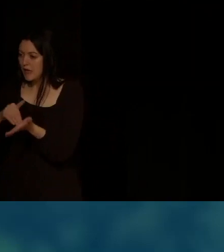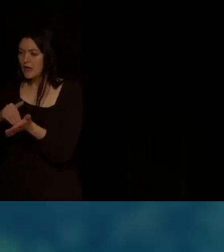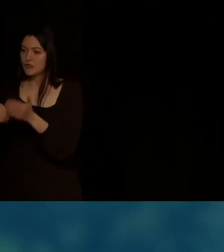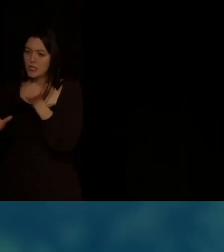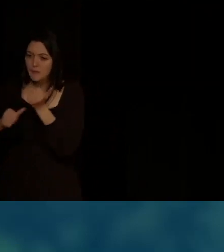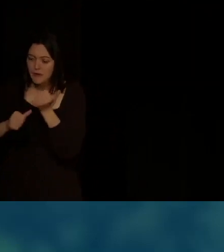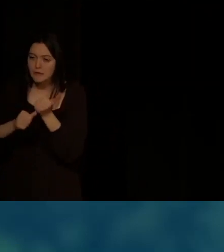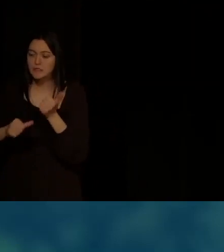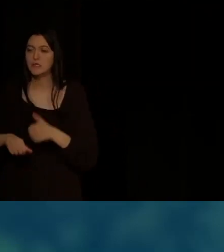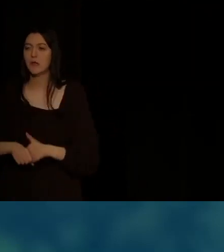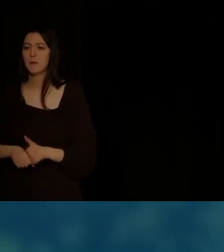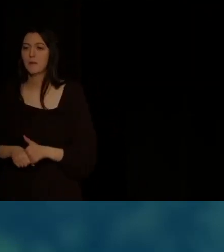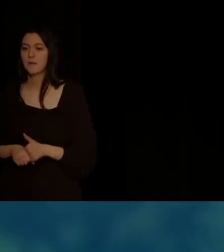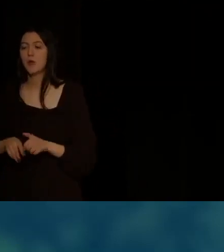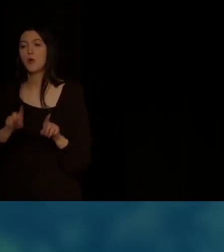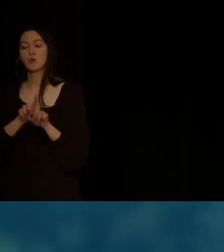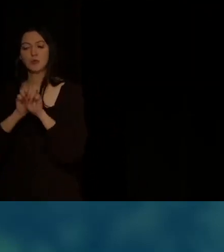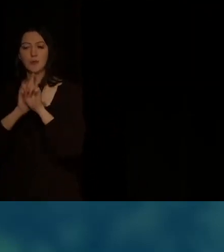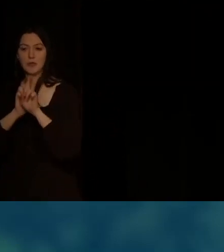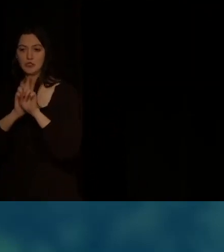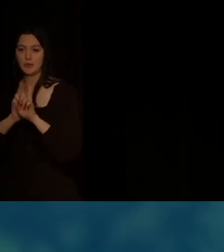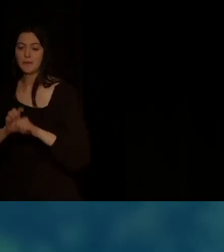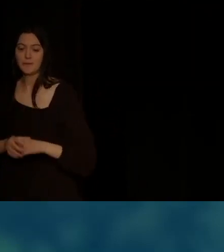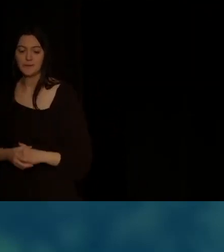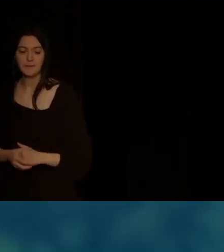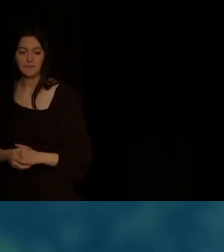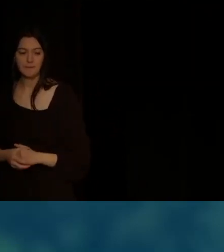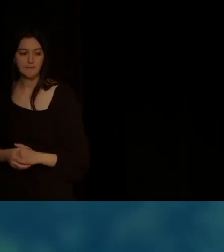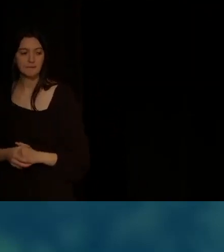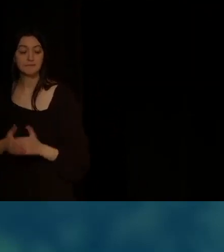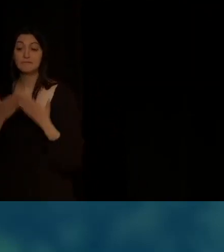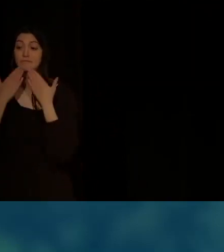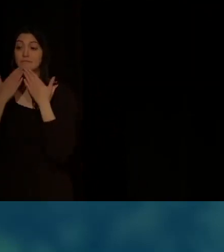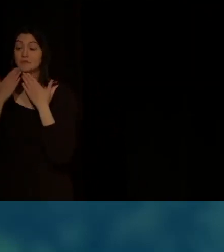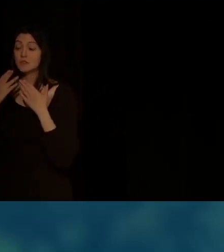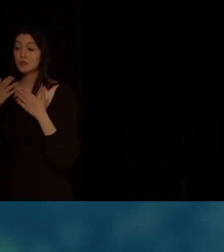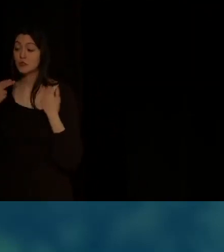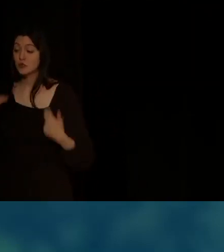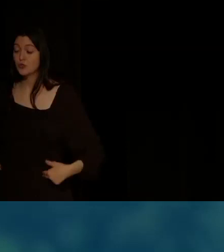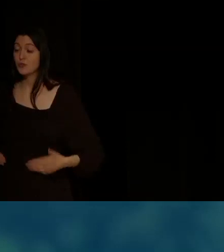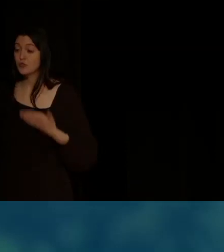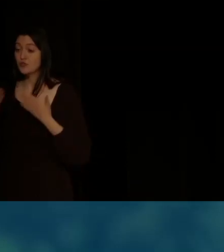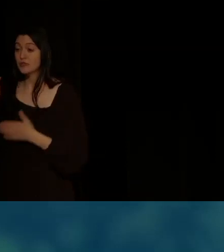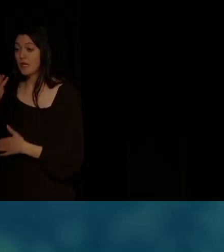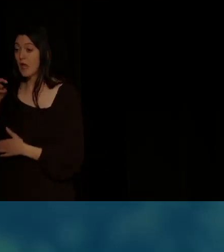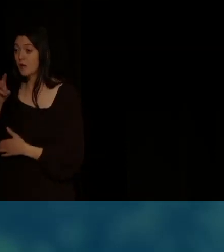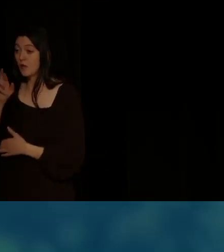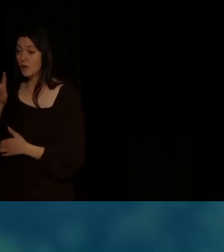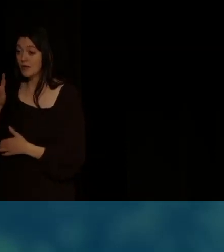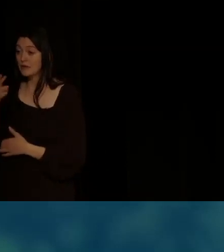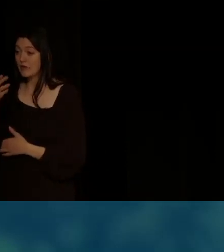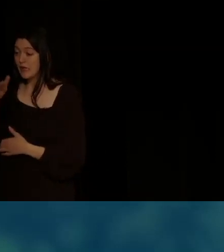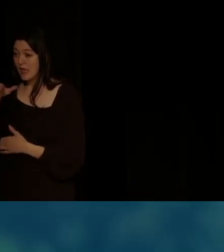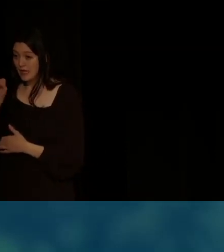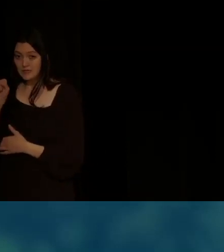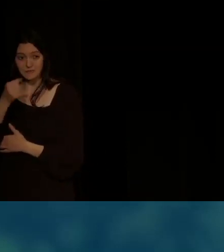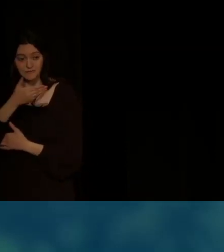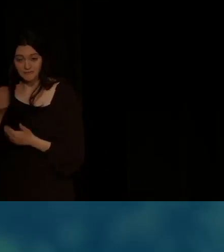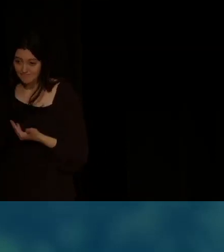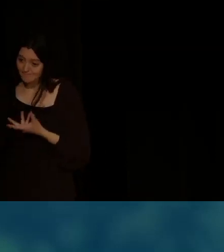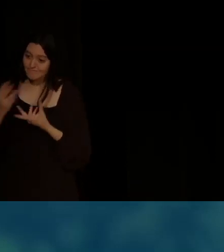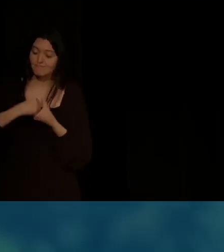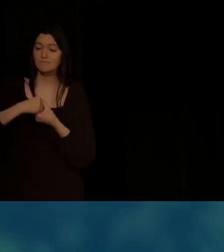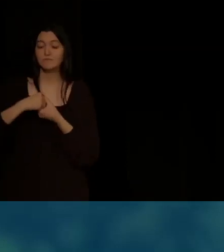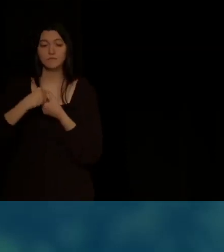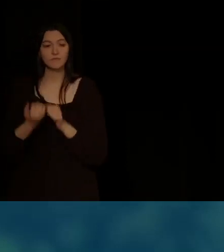apprenticeships, and mentorships. Thanks to Human Services Director Howard Hayes and his staff for bringing everyone to the table for